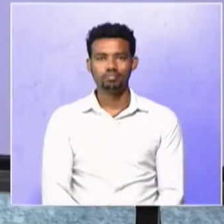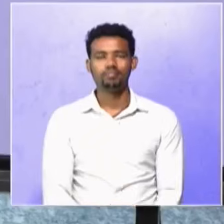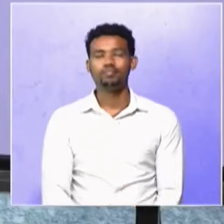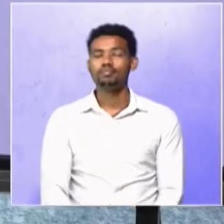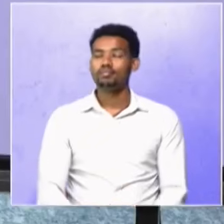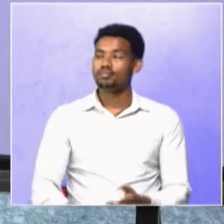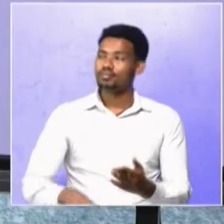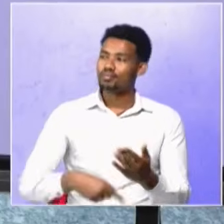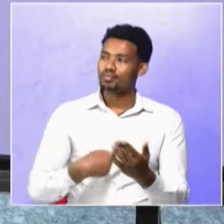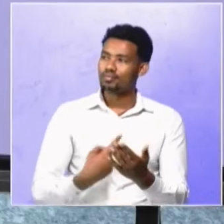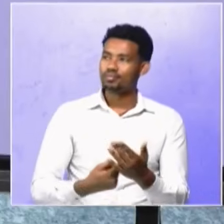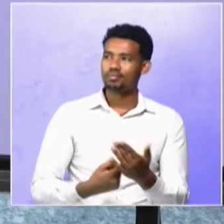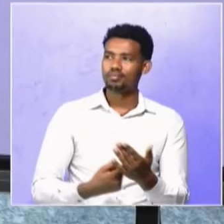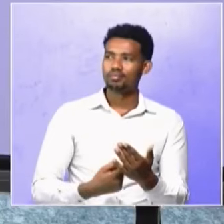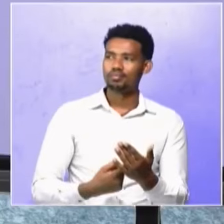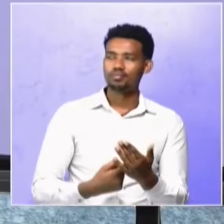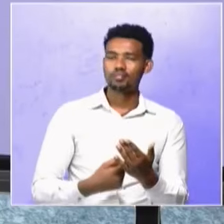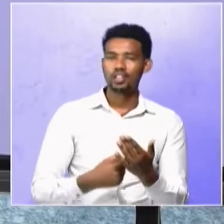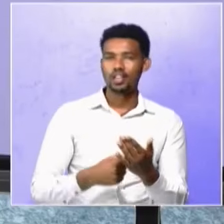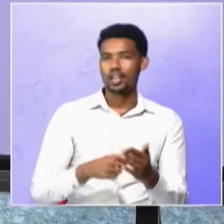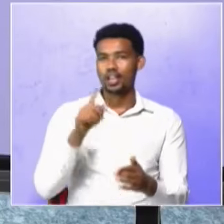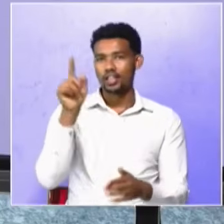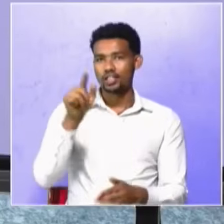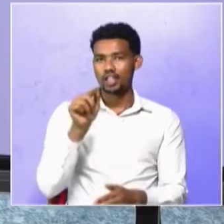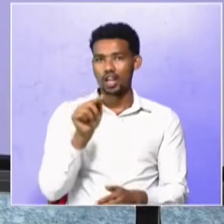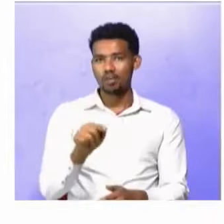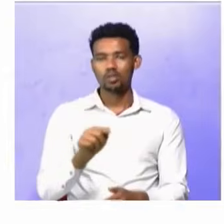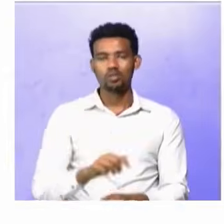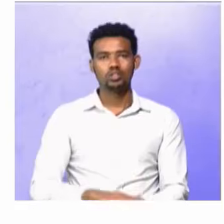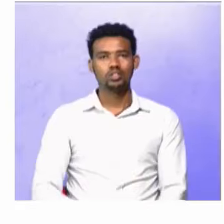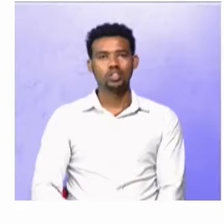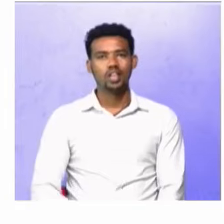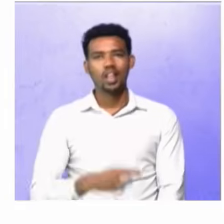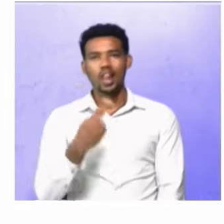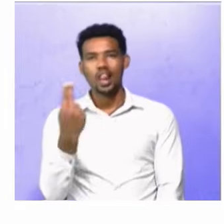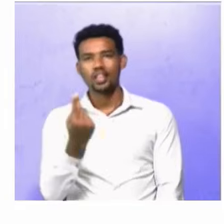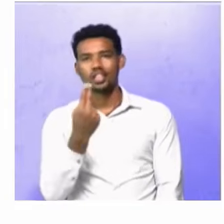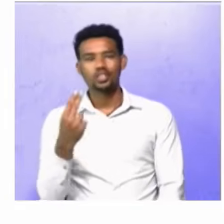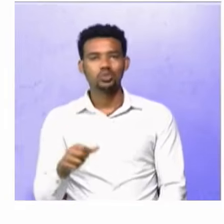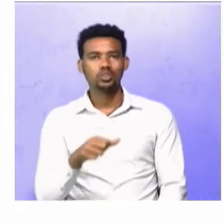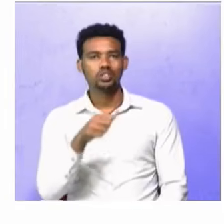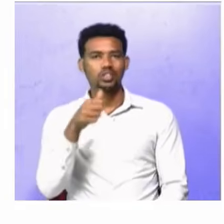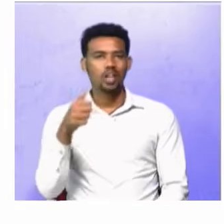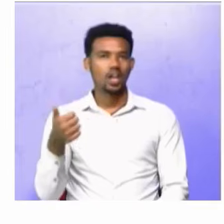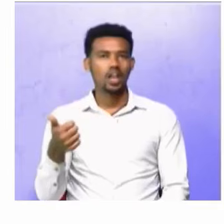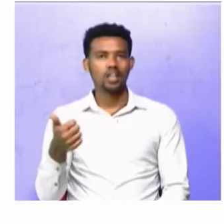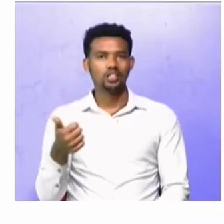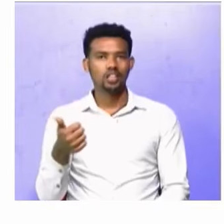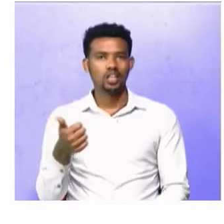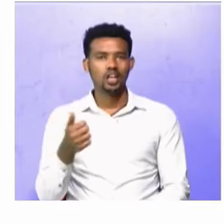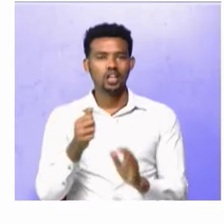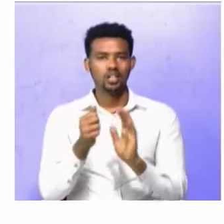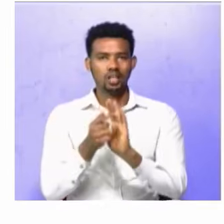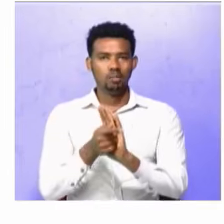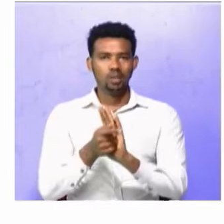Here is exclamatory mark. Let us use another example. Be quiet.